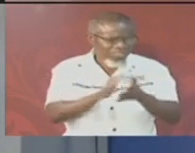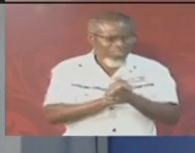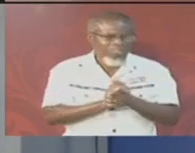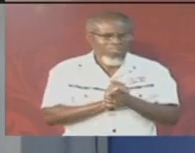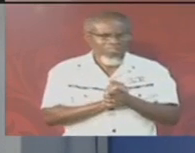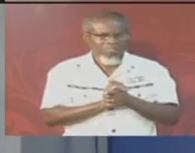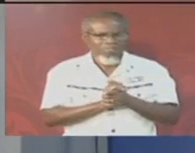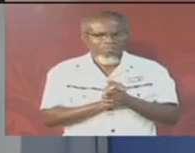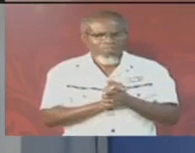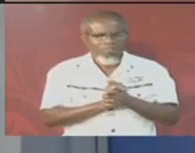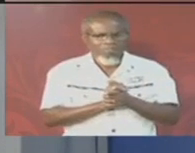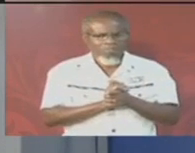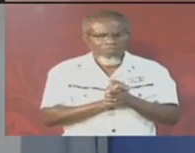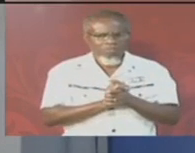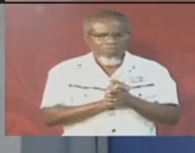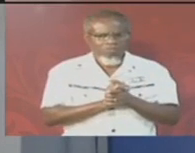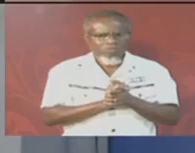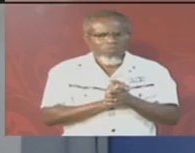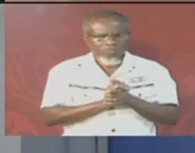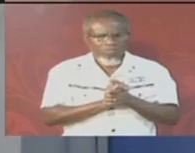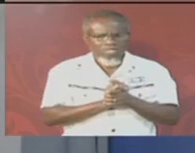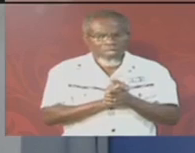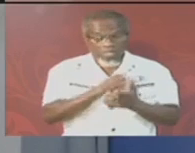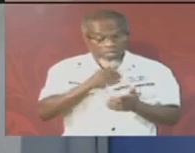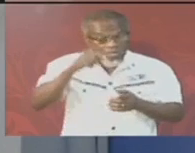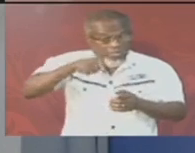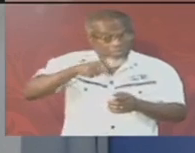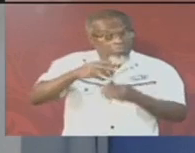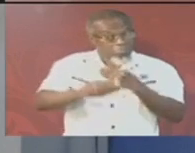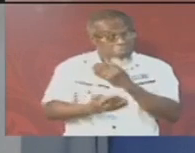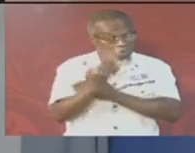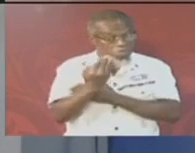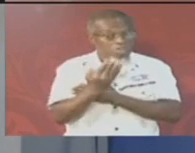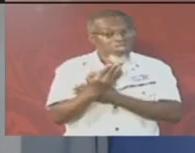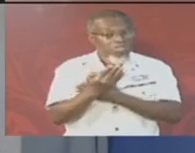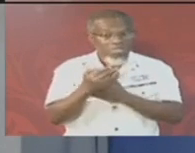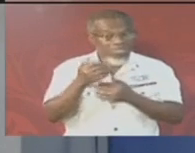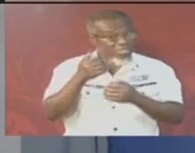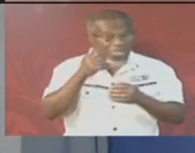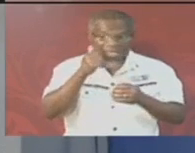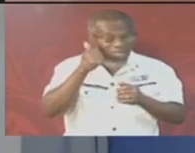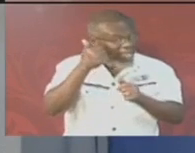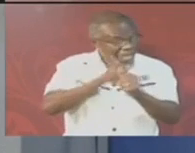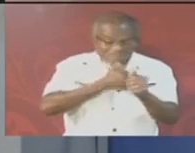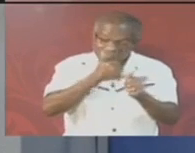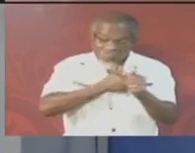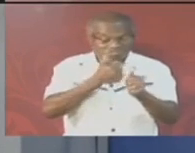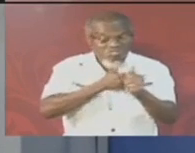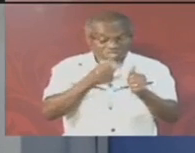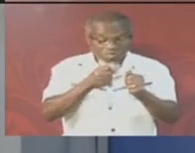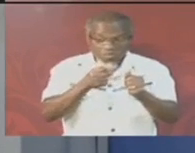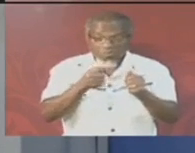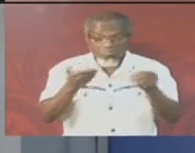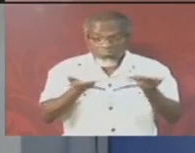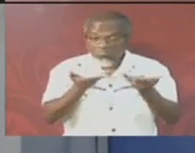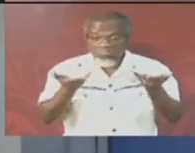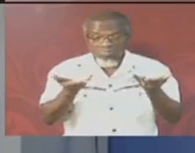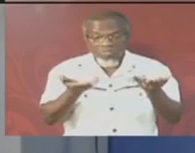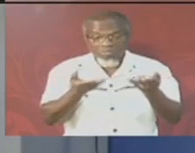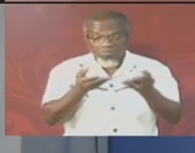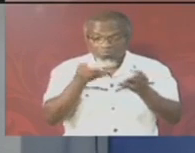distribution for the deaths was presented this morning and every morning since we've been doing the press conferences. So